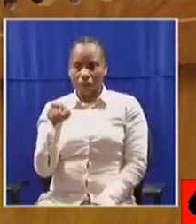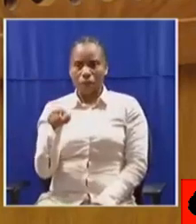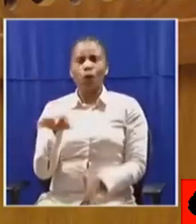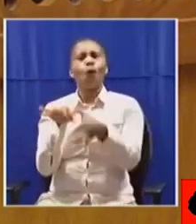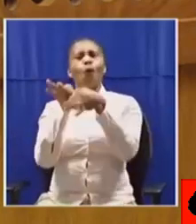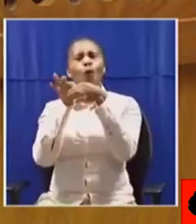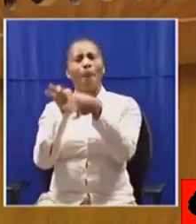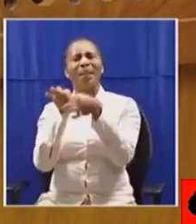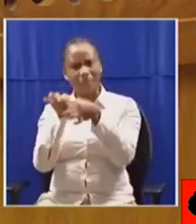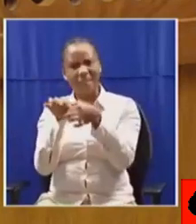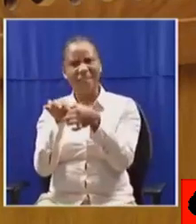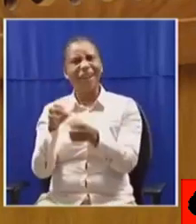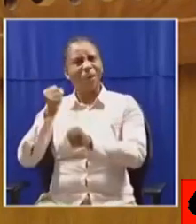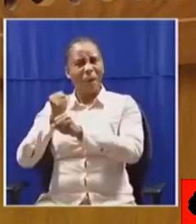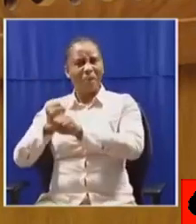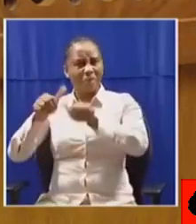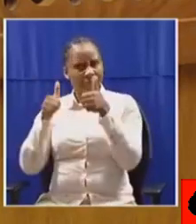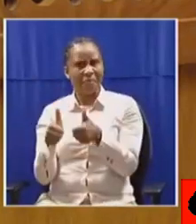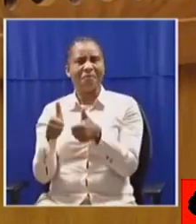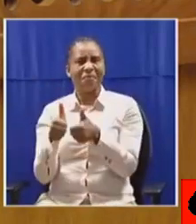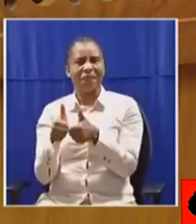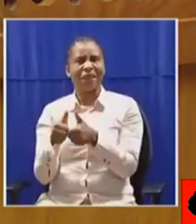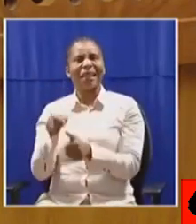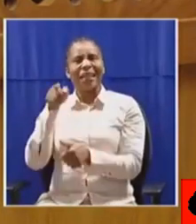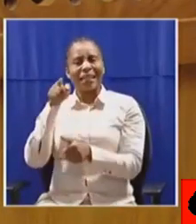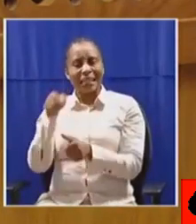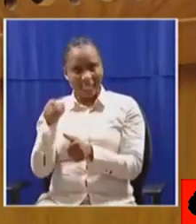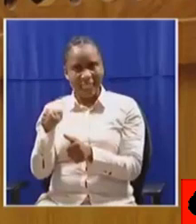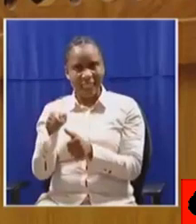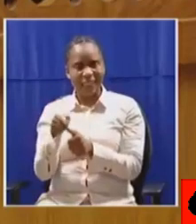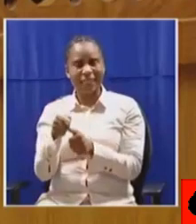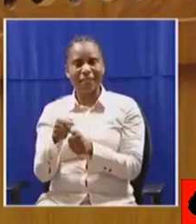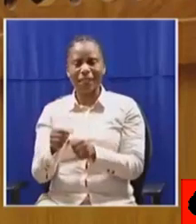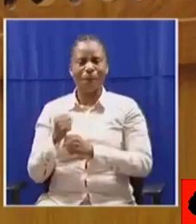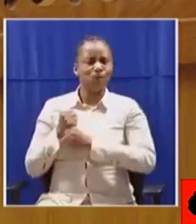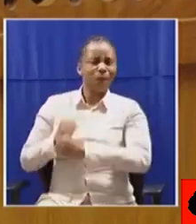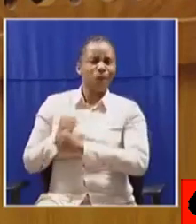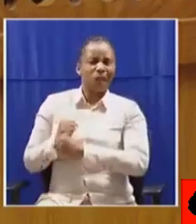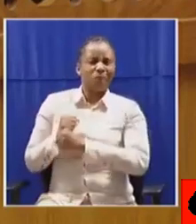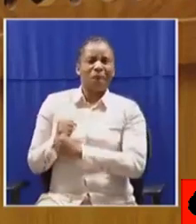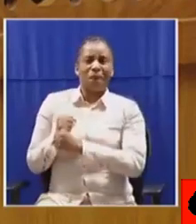and integrity. He has endured and withstood extreme pressure,